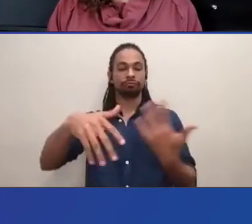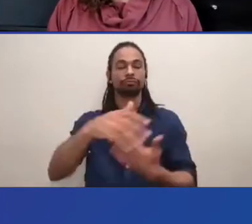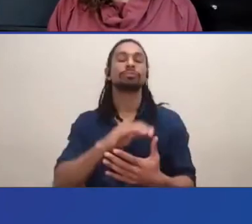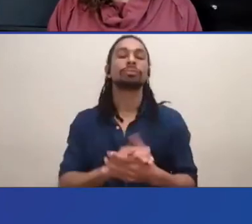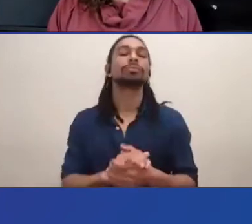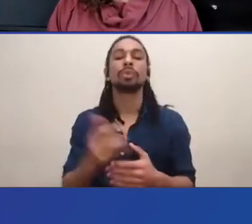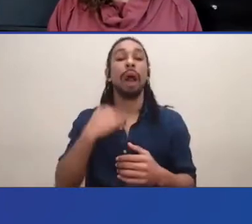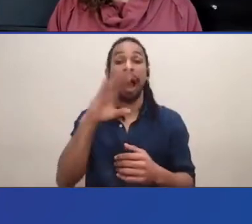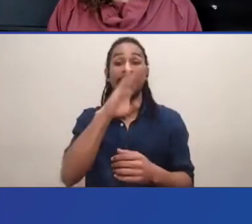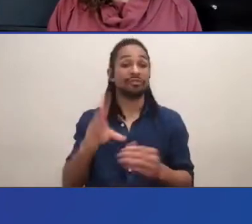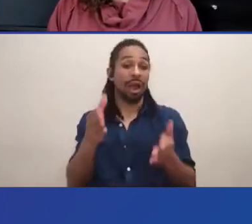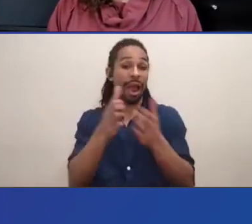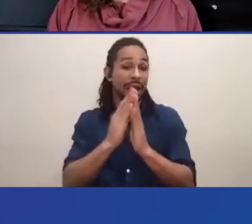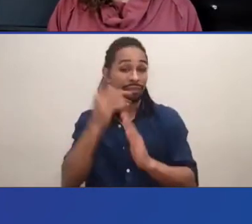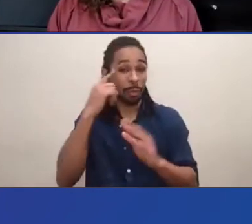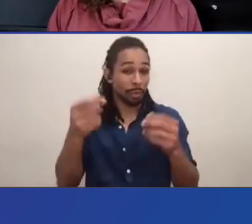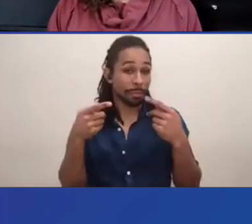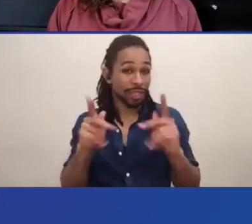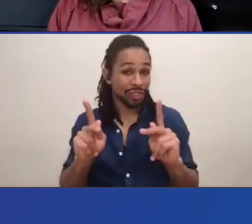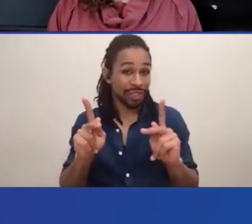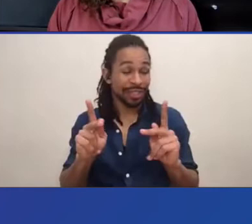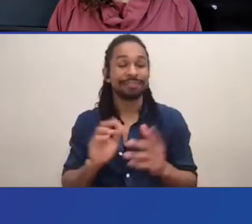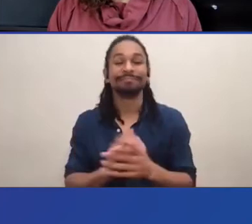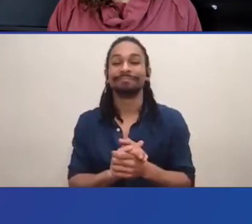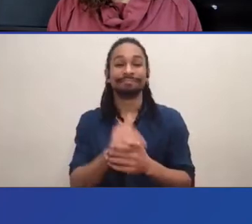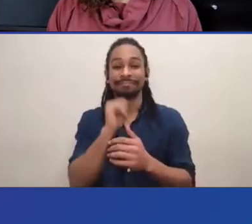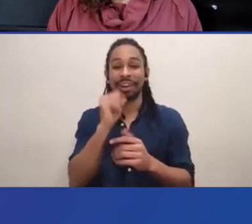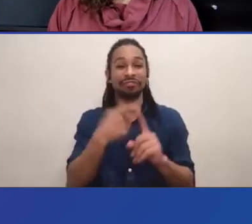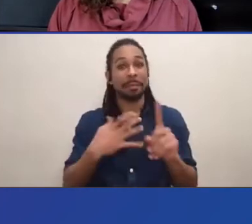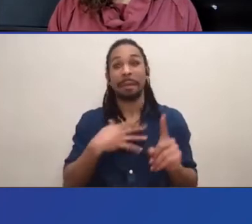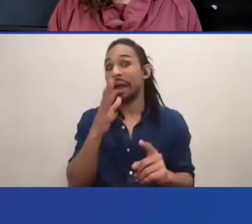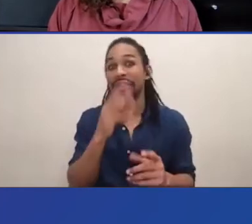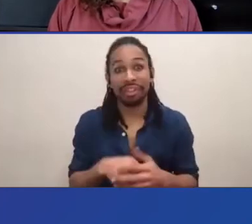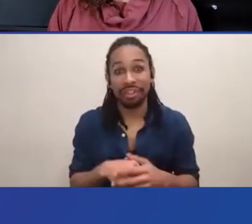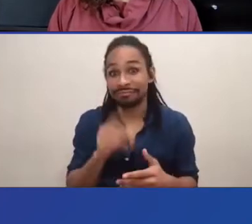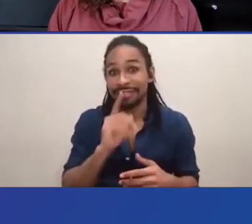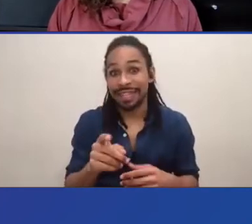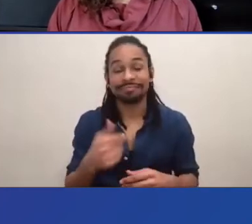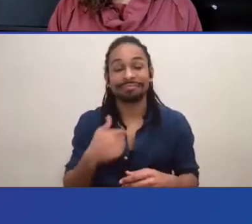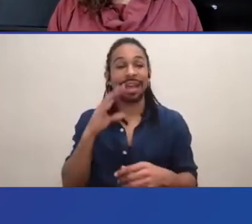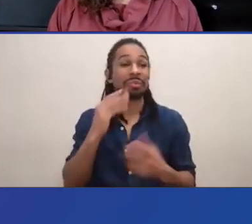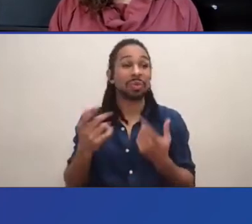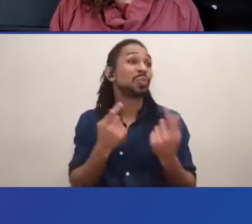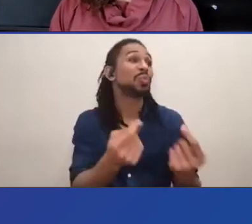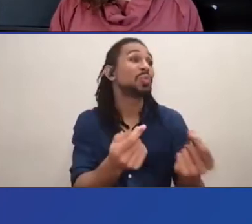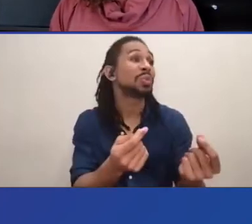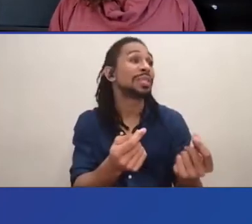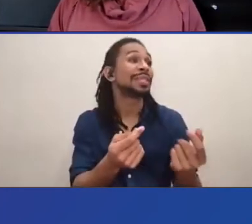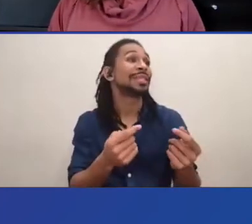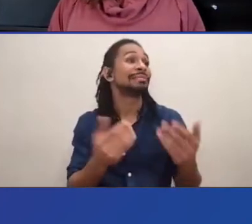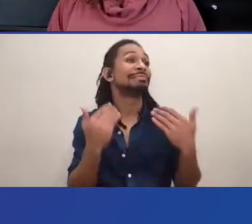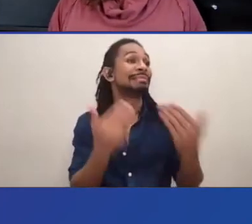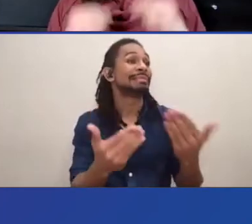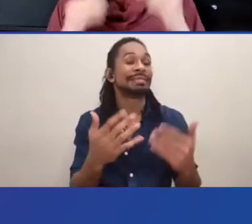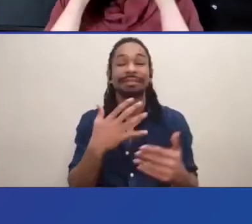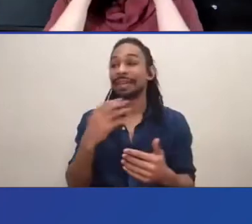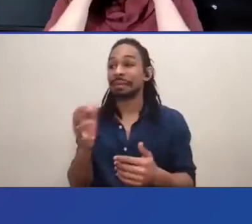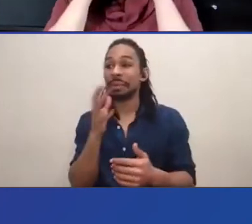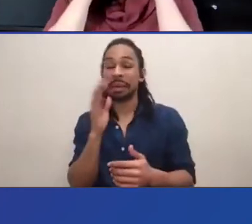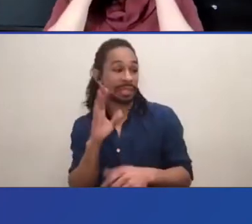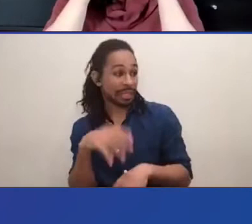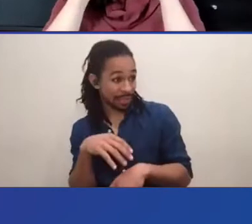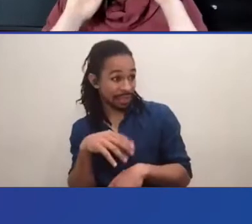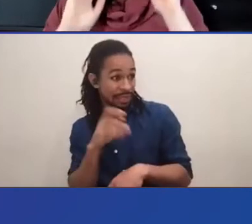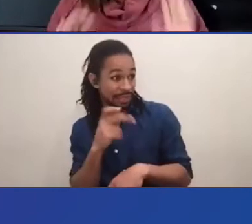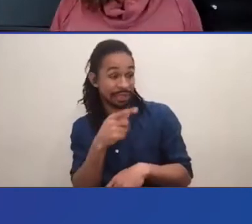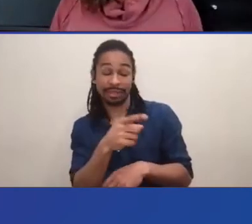for permission, not even from my mother. I would do things and she'll be like, So you're just going to take these